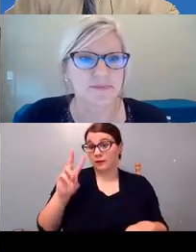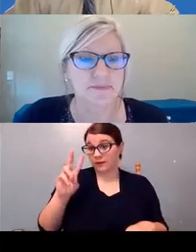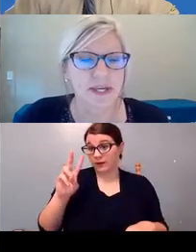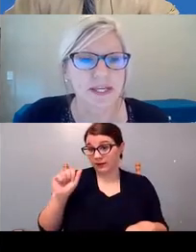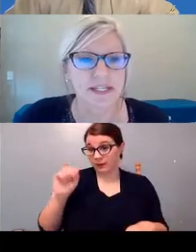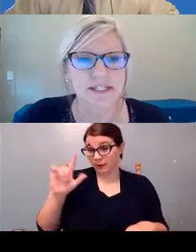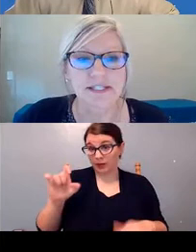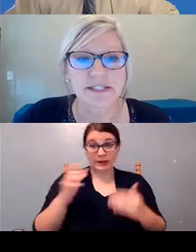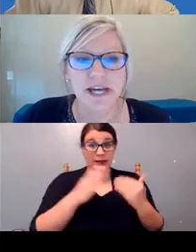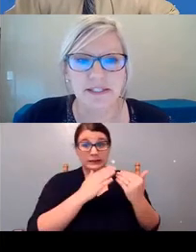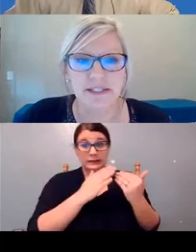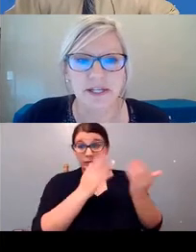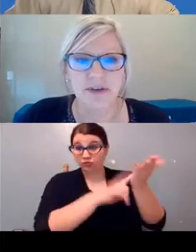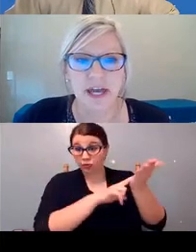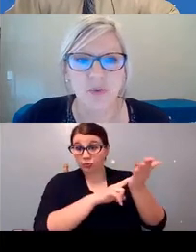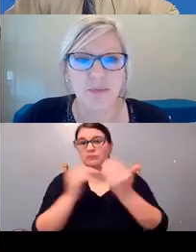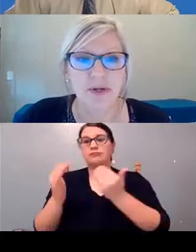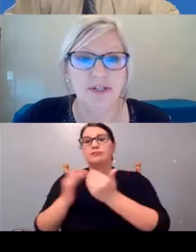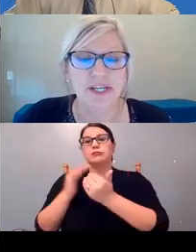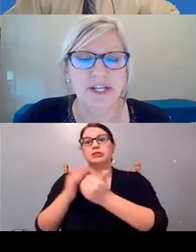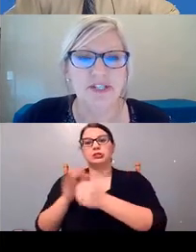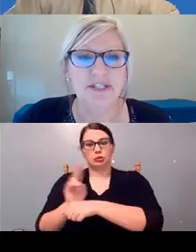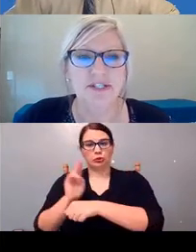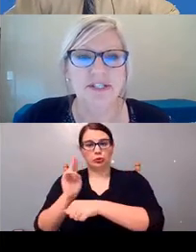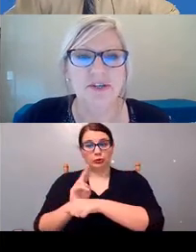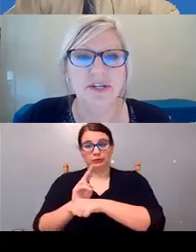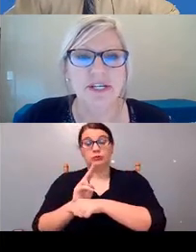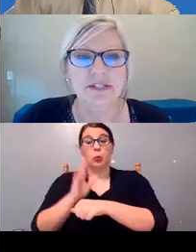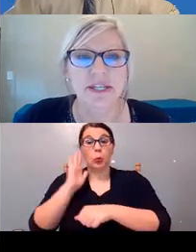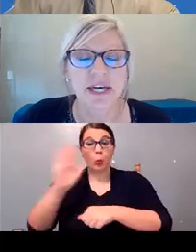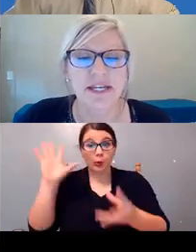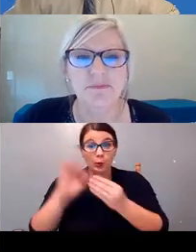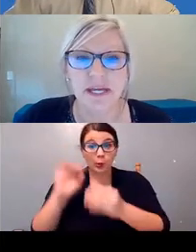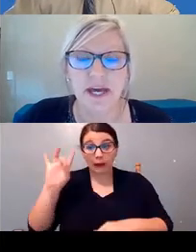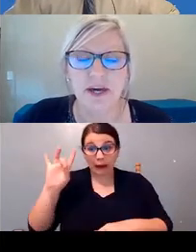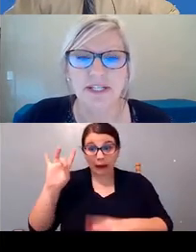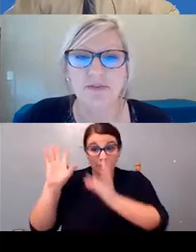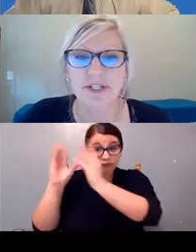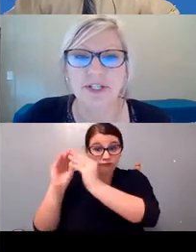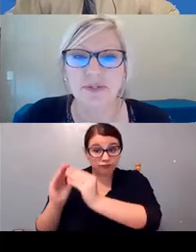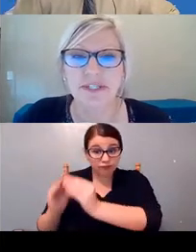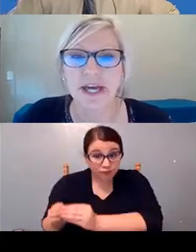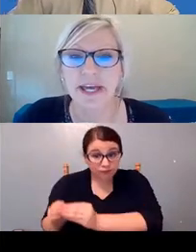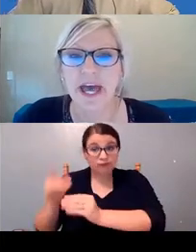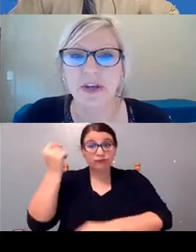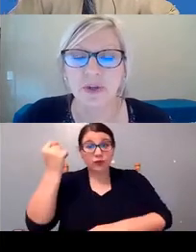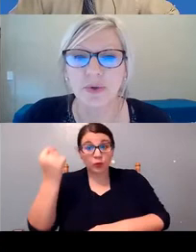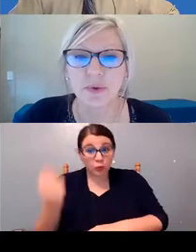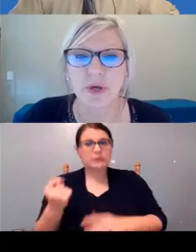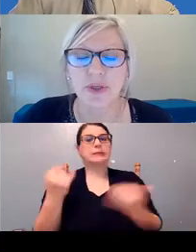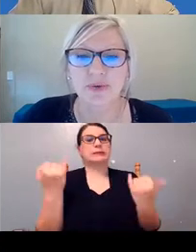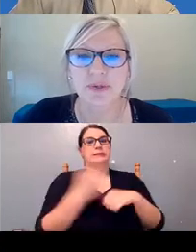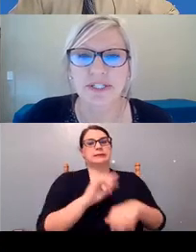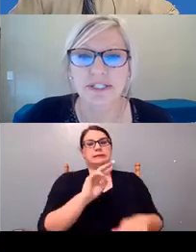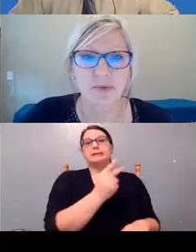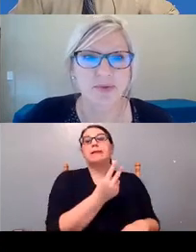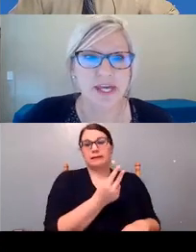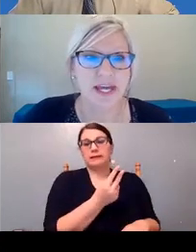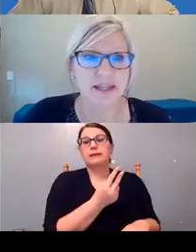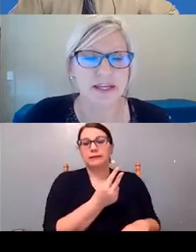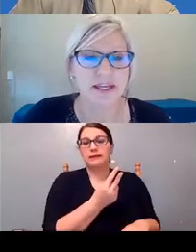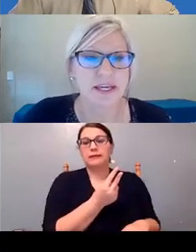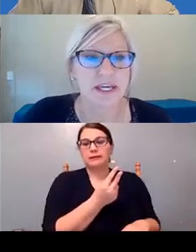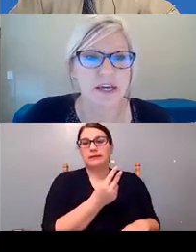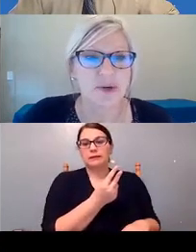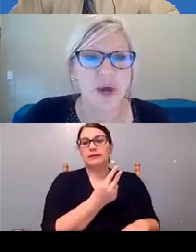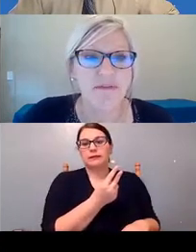Use. It is the second of 8 webinar sessions in the series that is being held every Tuesday at noon through December the